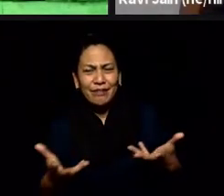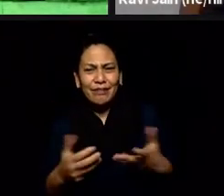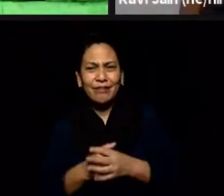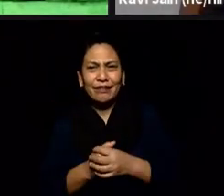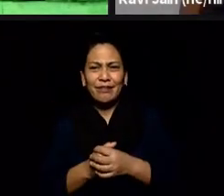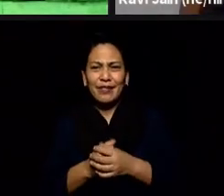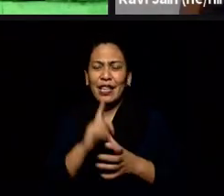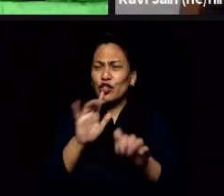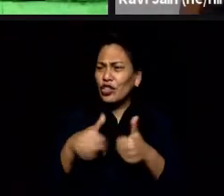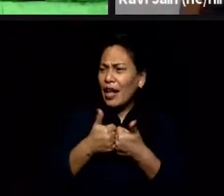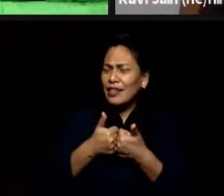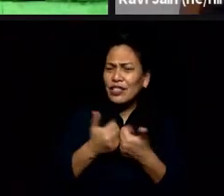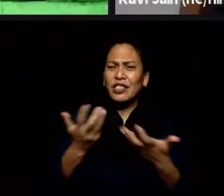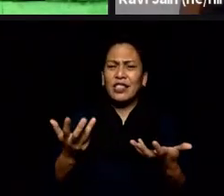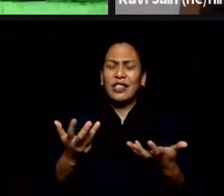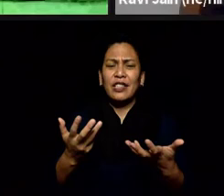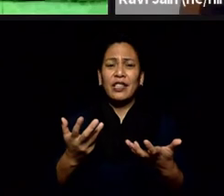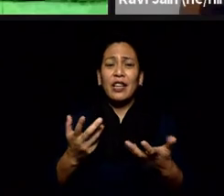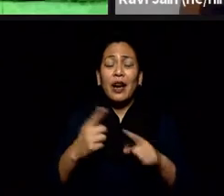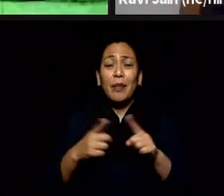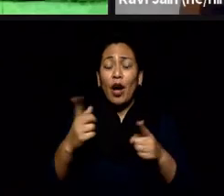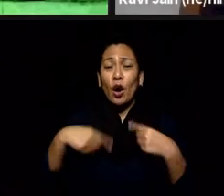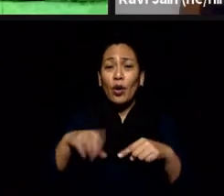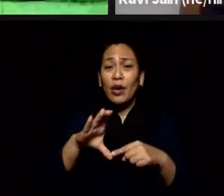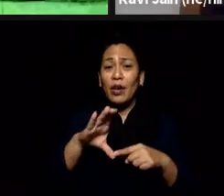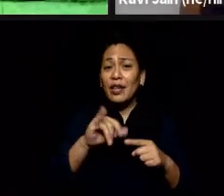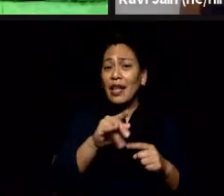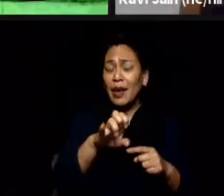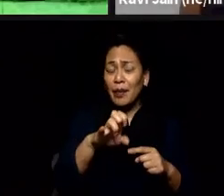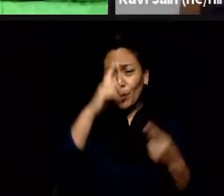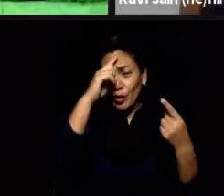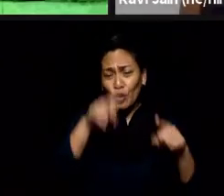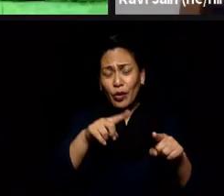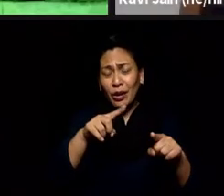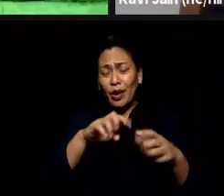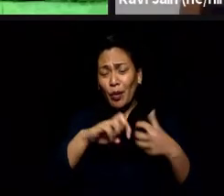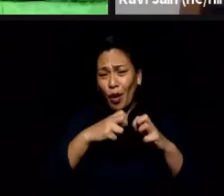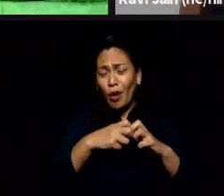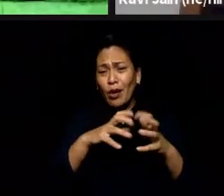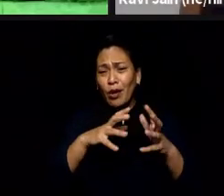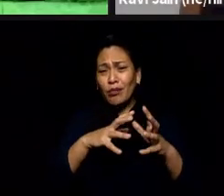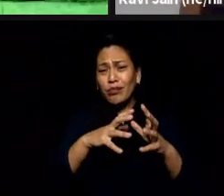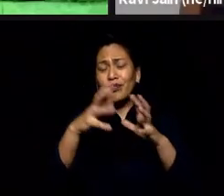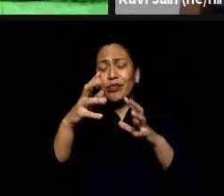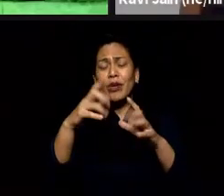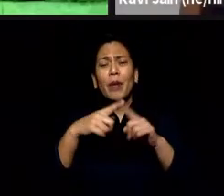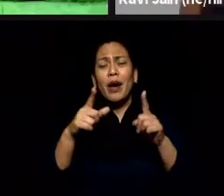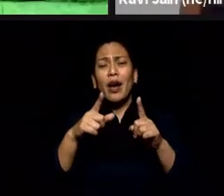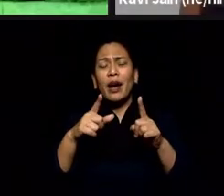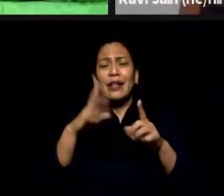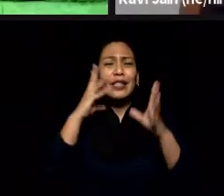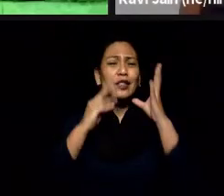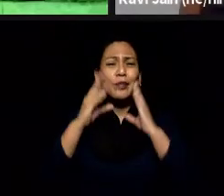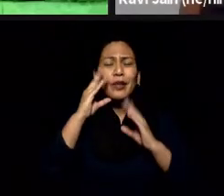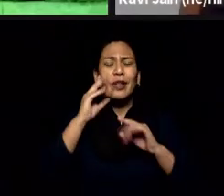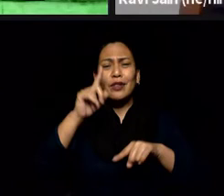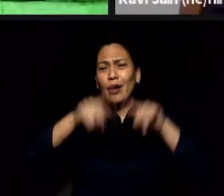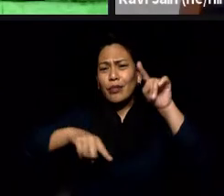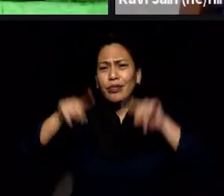it's hard. I mean, the climate we all agree with, but we're not experiencing it the same way. Maybe we don't all agree. I don't know what the